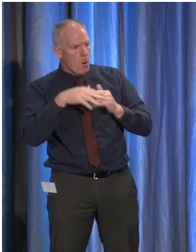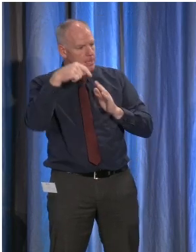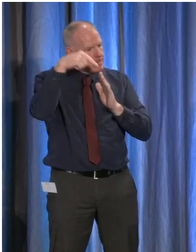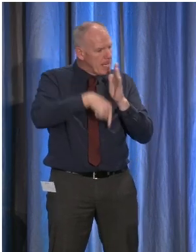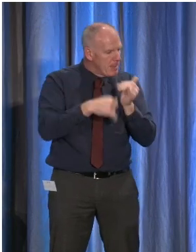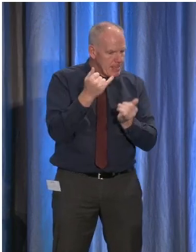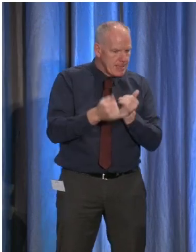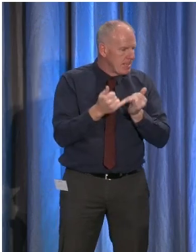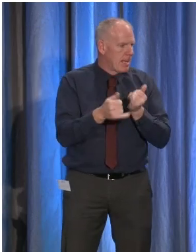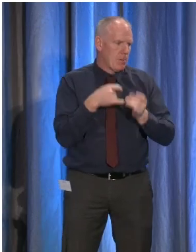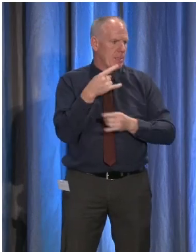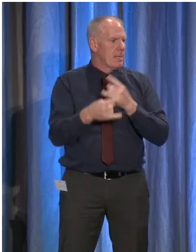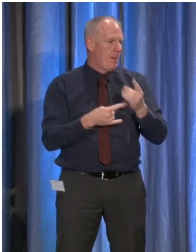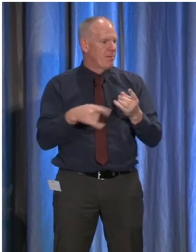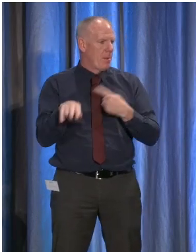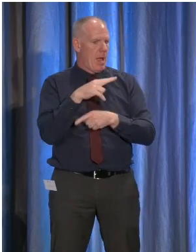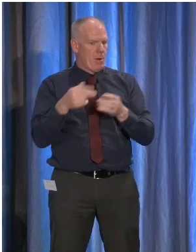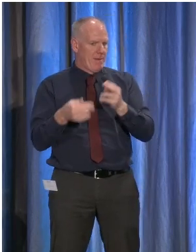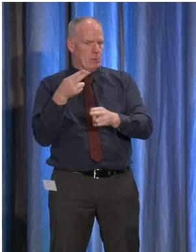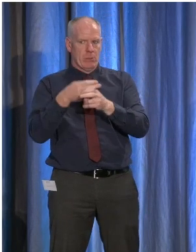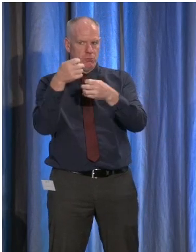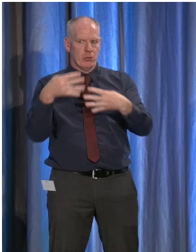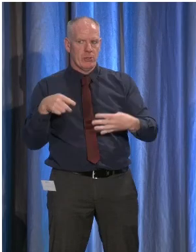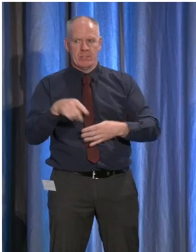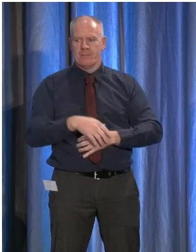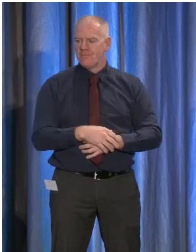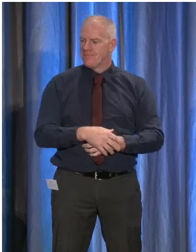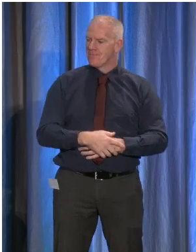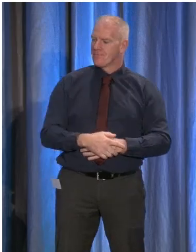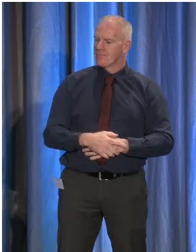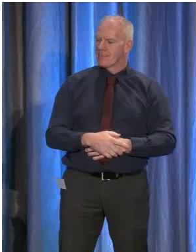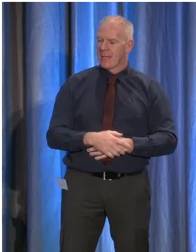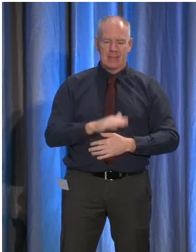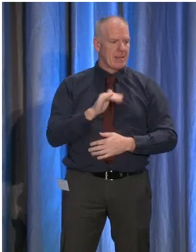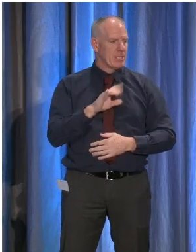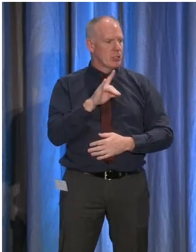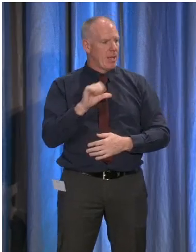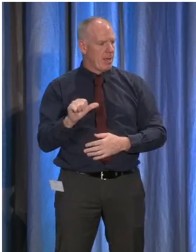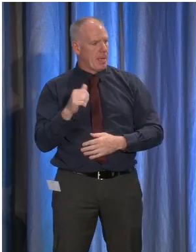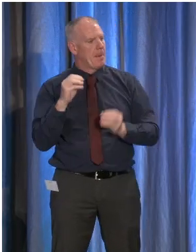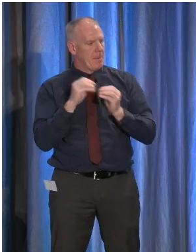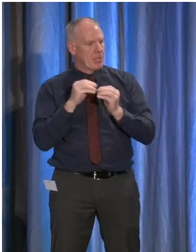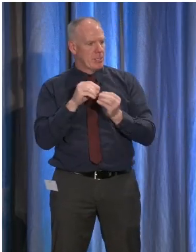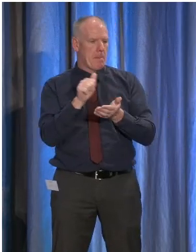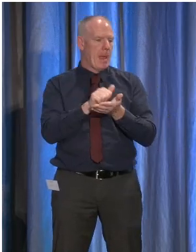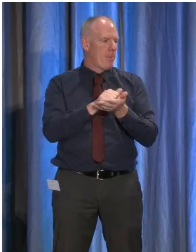and detailed account of our findings there. And Lisa mentioned a paper that we've